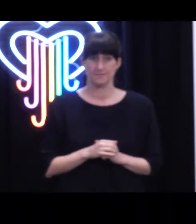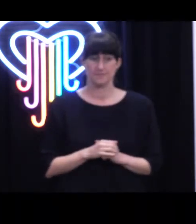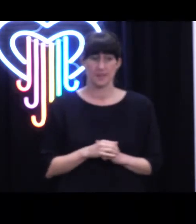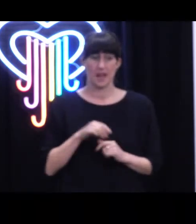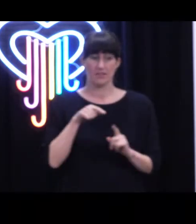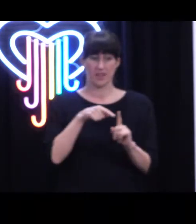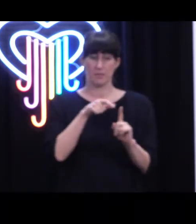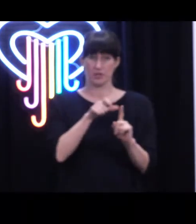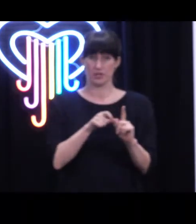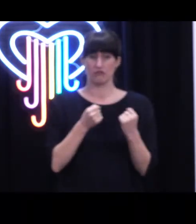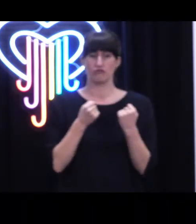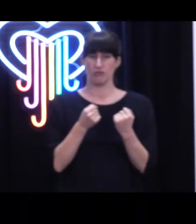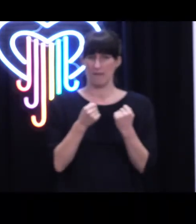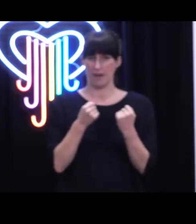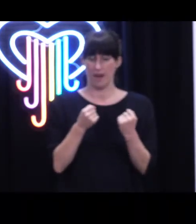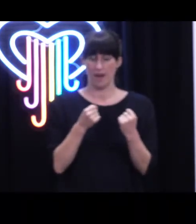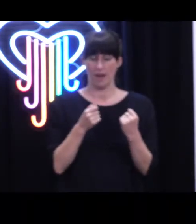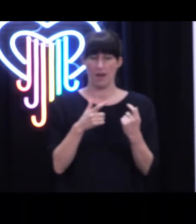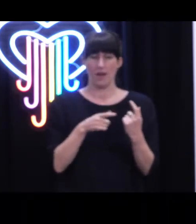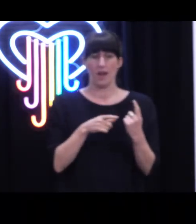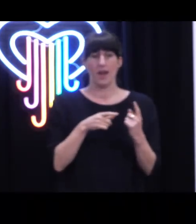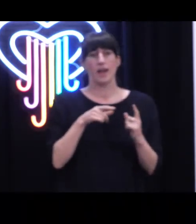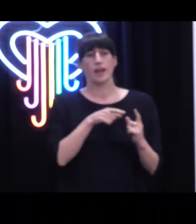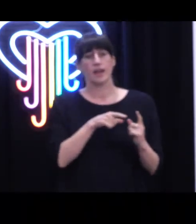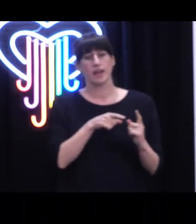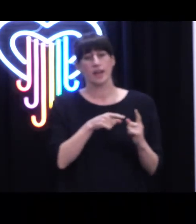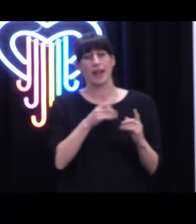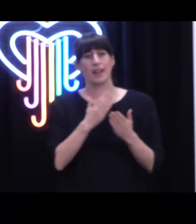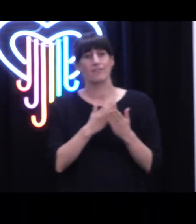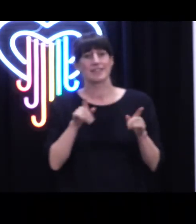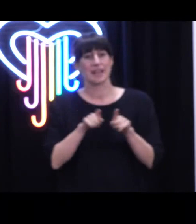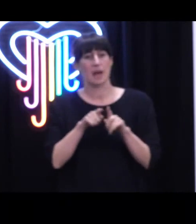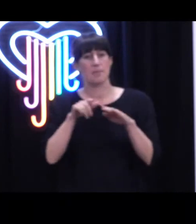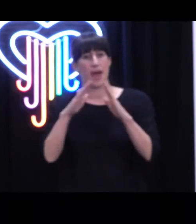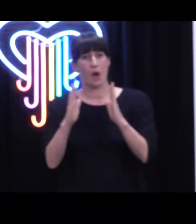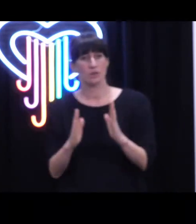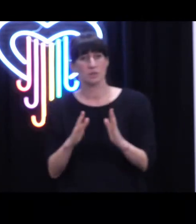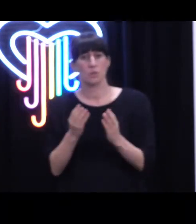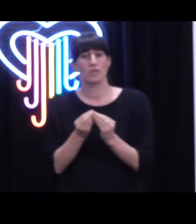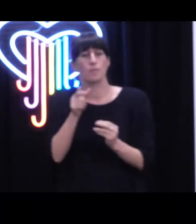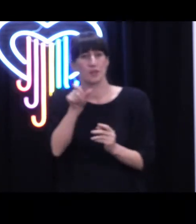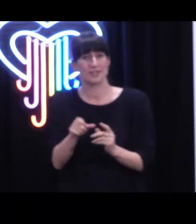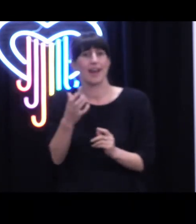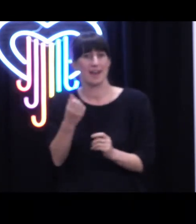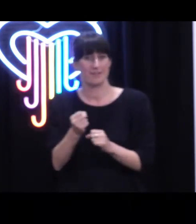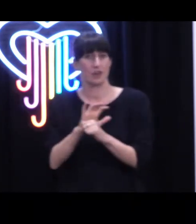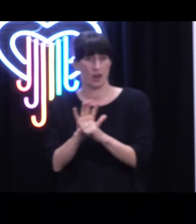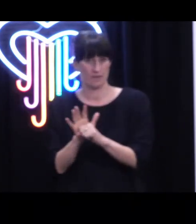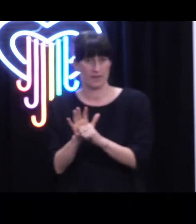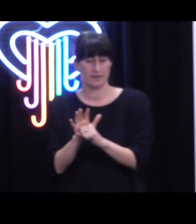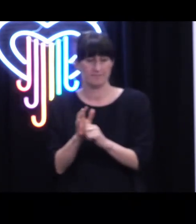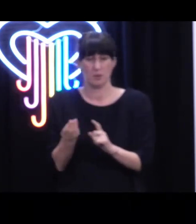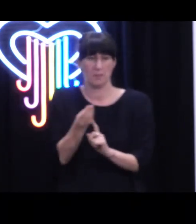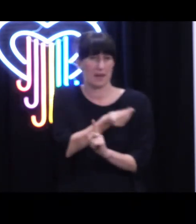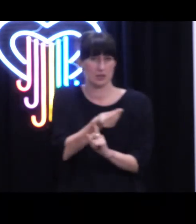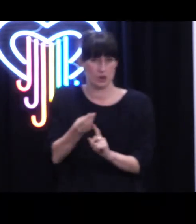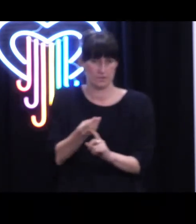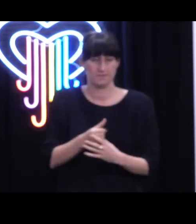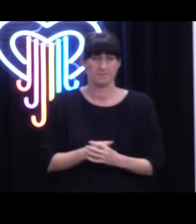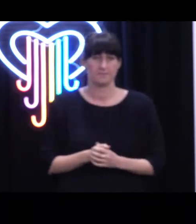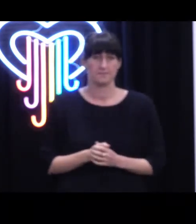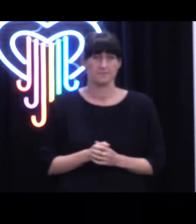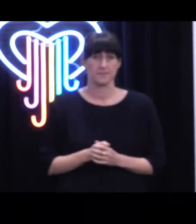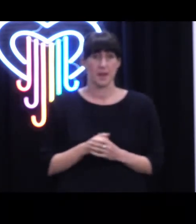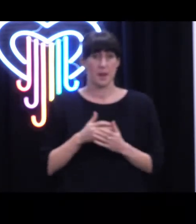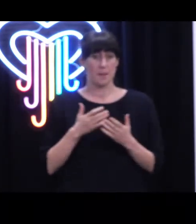a household contact of another case. This case does emphasise the importance of our approach to testing